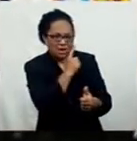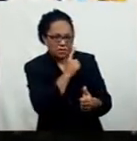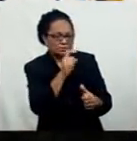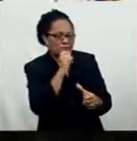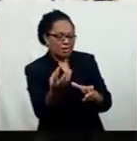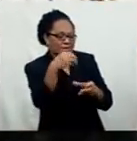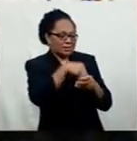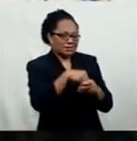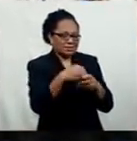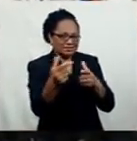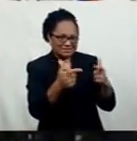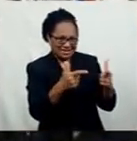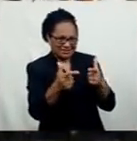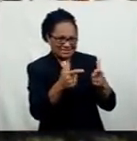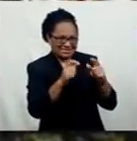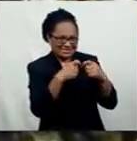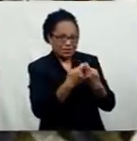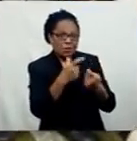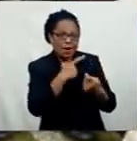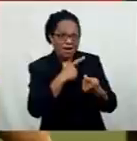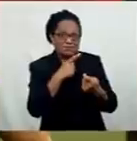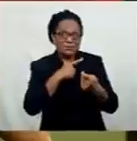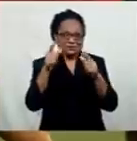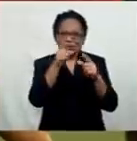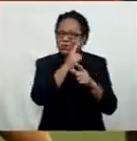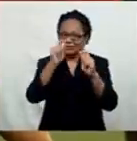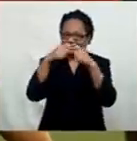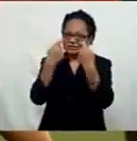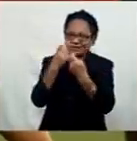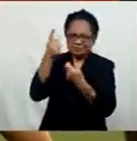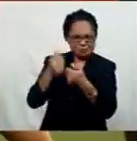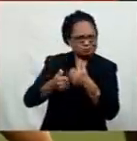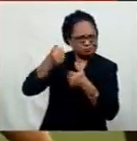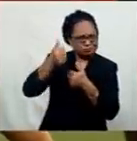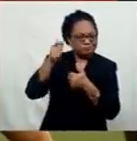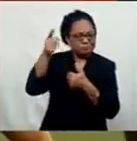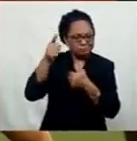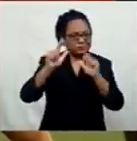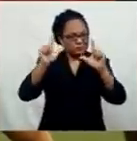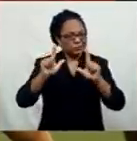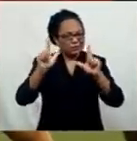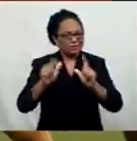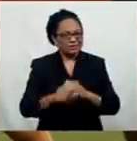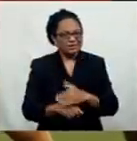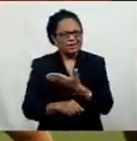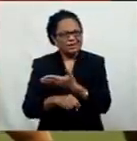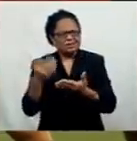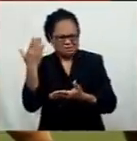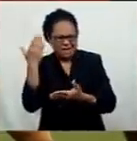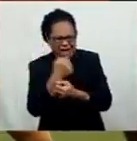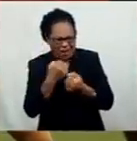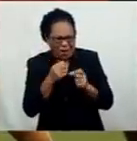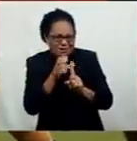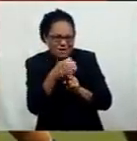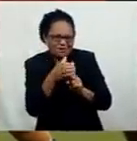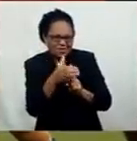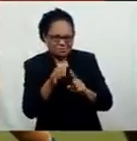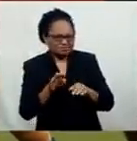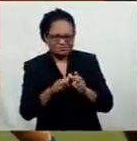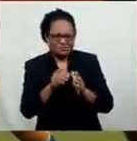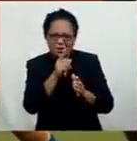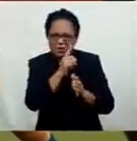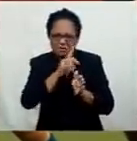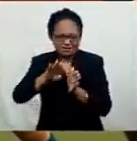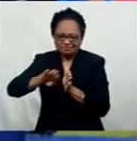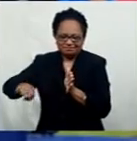these history makers. You know, we come from culture before. It was a taboo for women to play rugby, but now